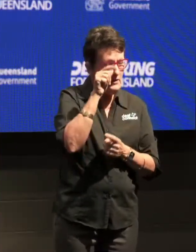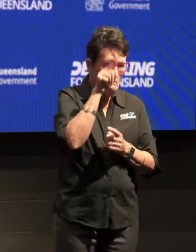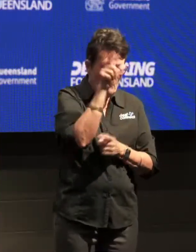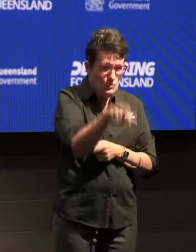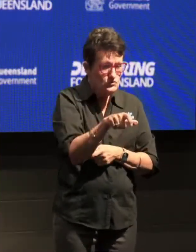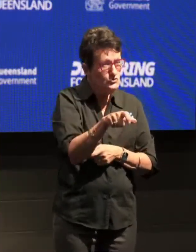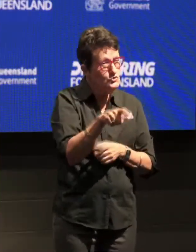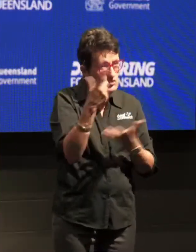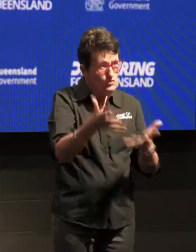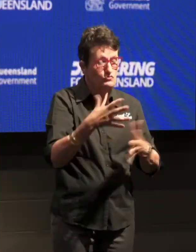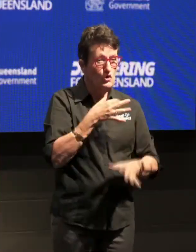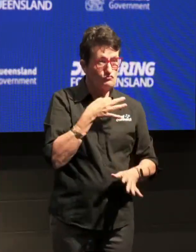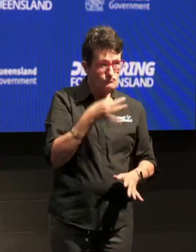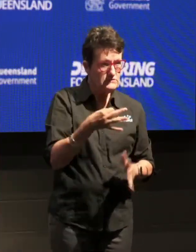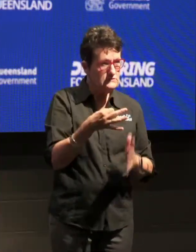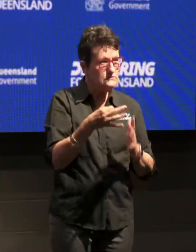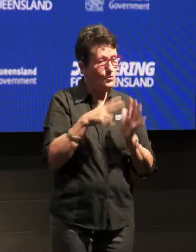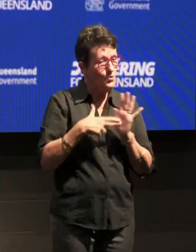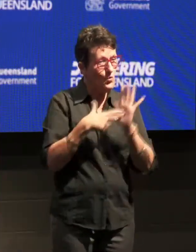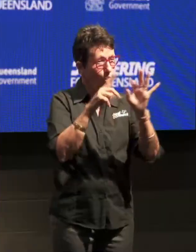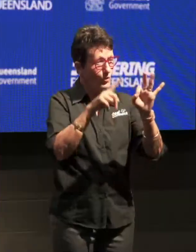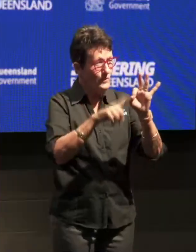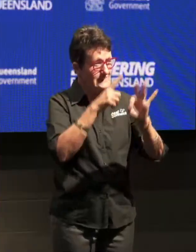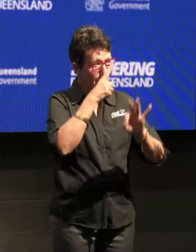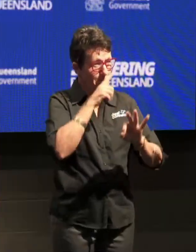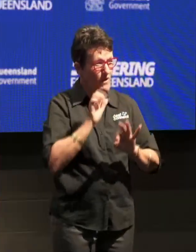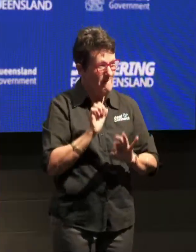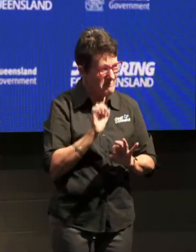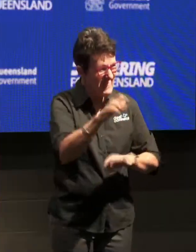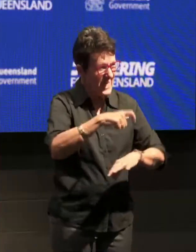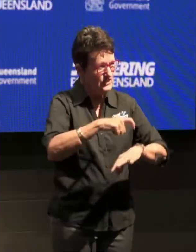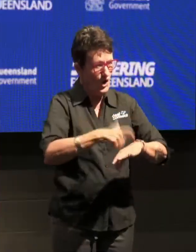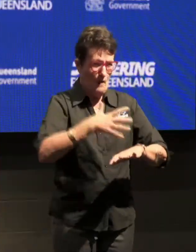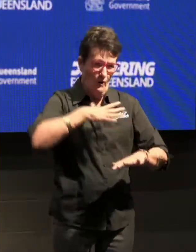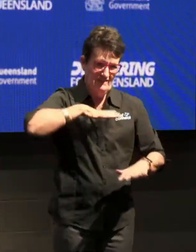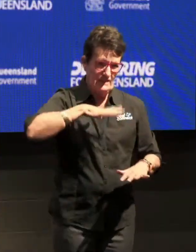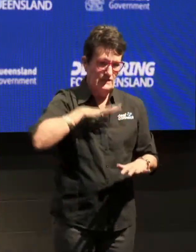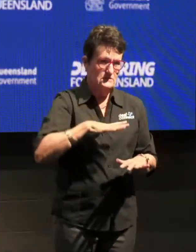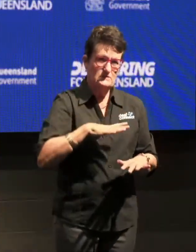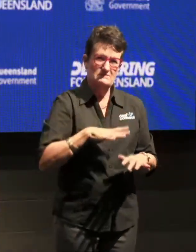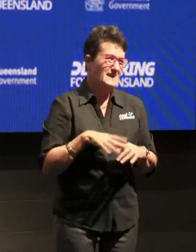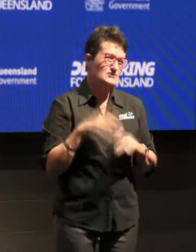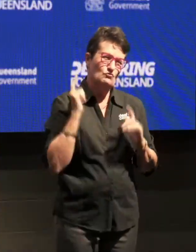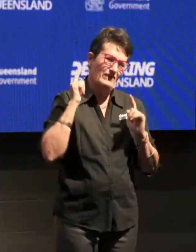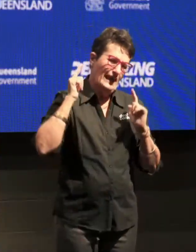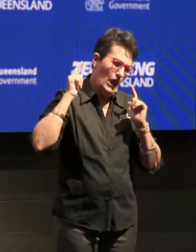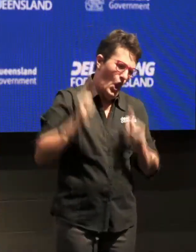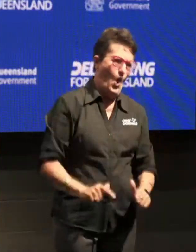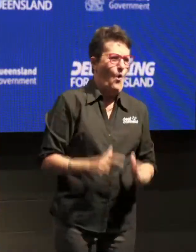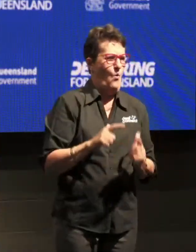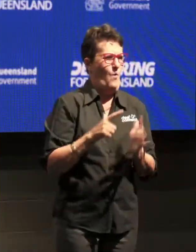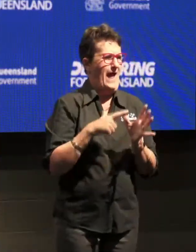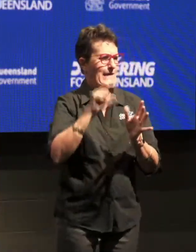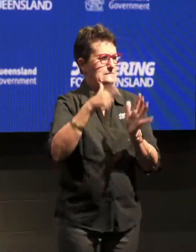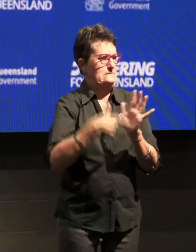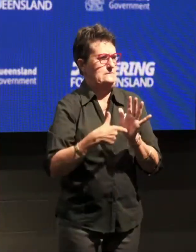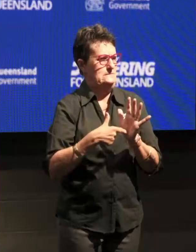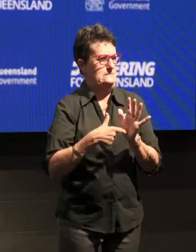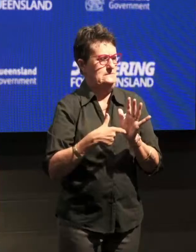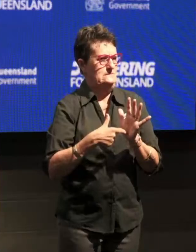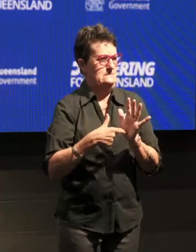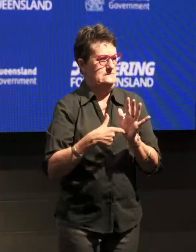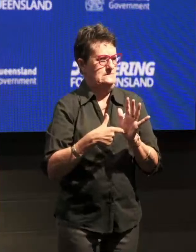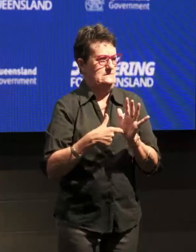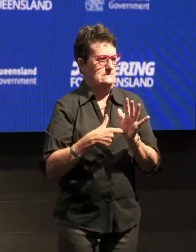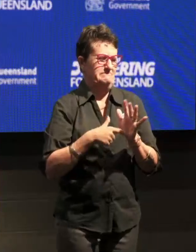the lives of North Queenslanders in their hour of need, and you can't get a lower act than that. And we intend to make sure